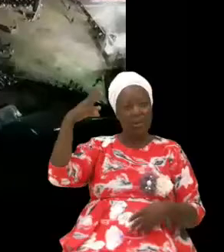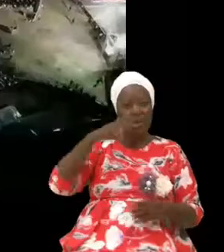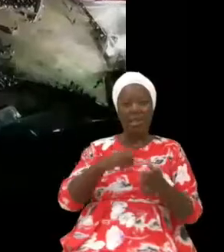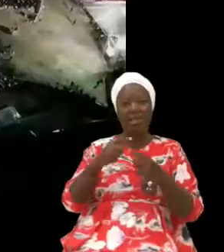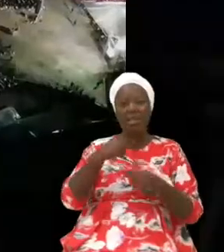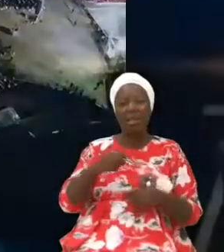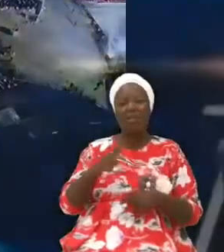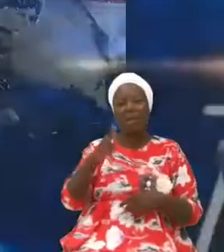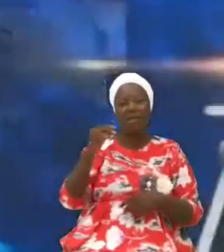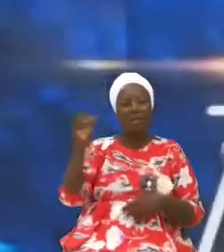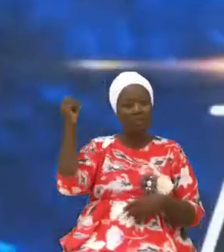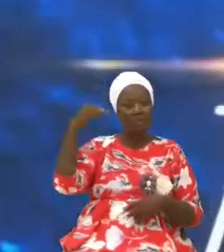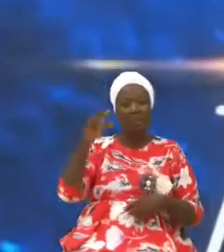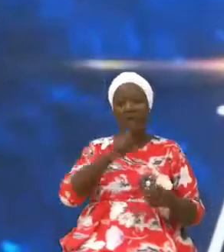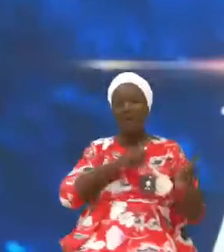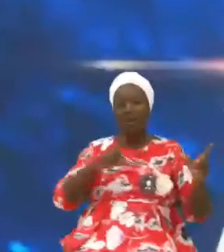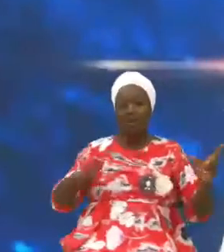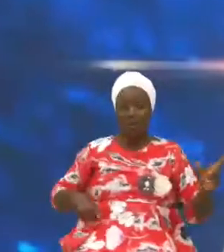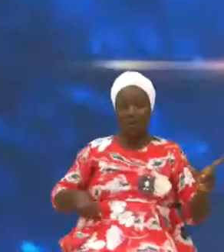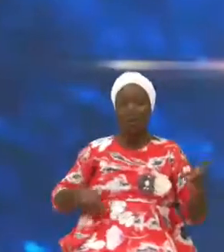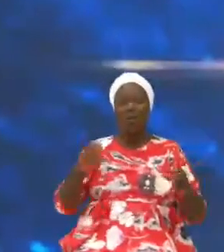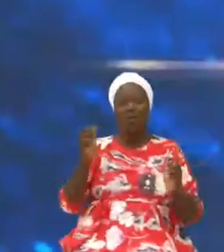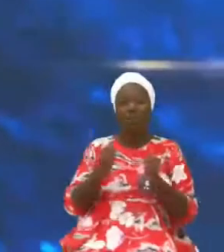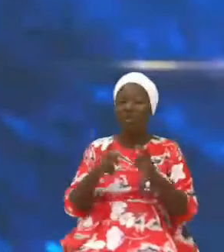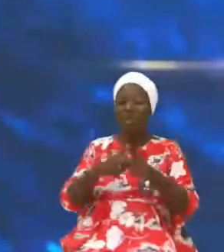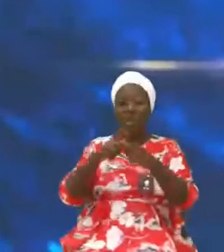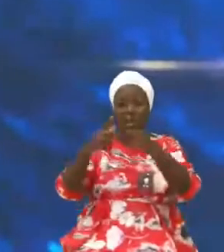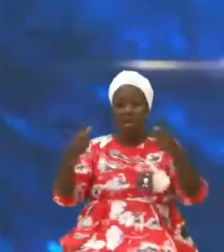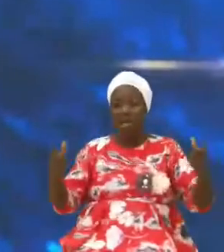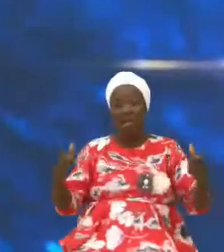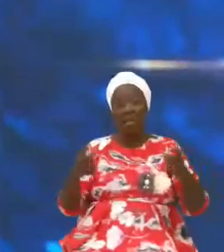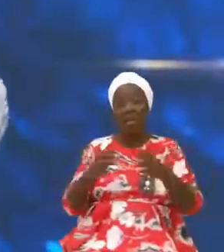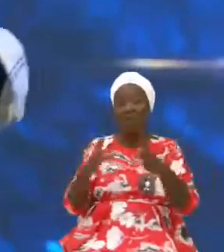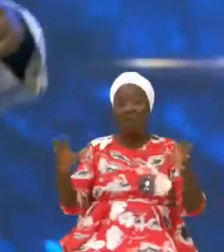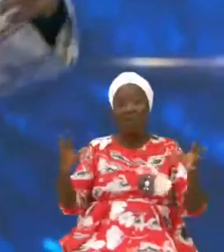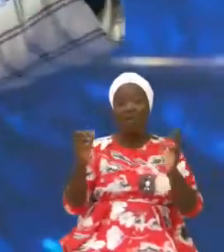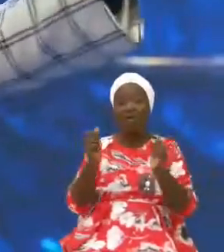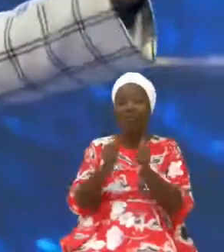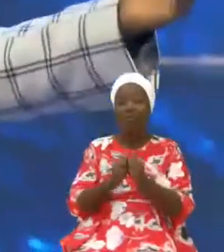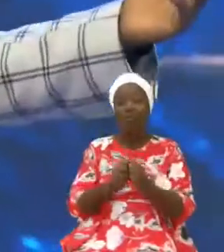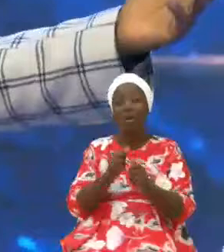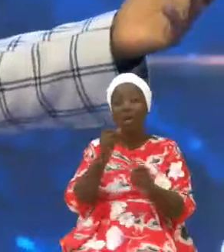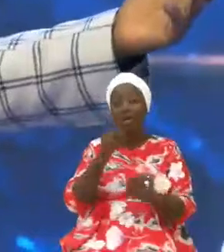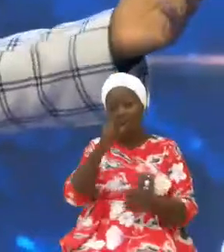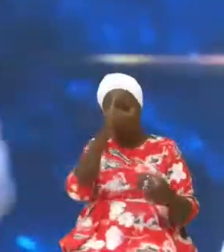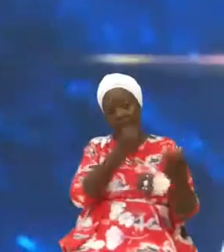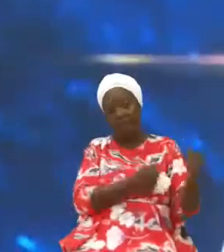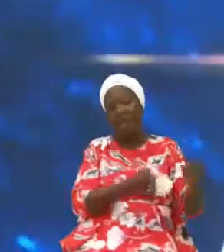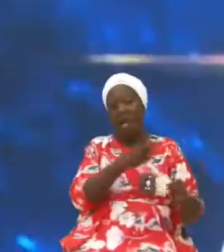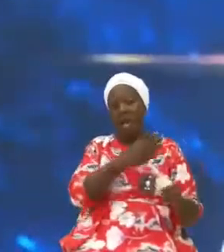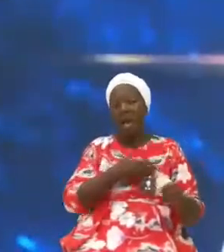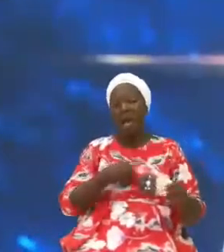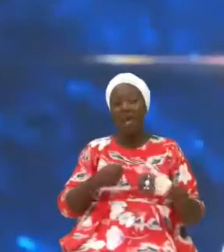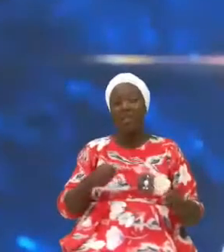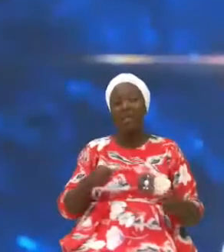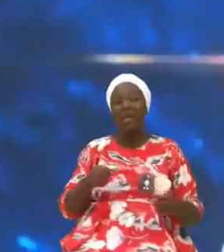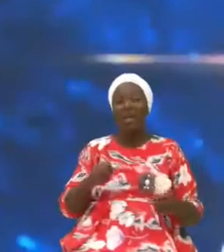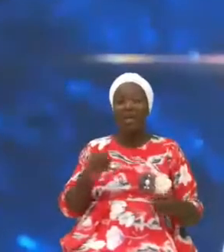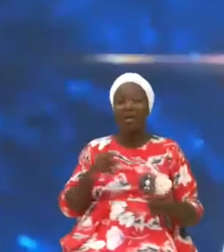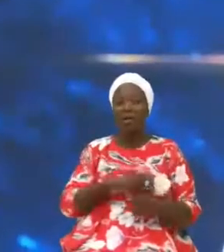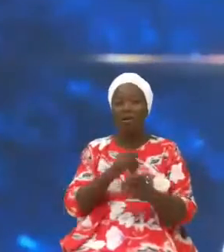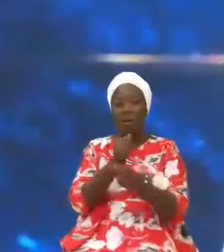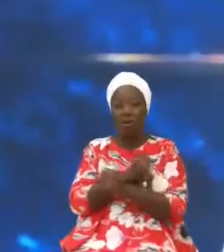And then it says, and the grace of our Lord was exceeding abundant with faith and